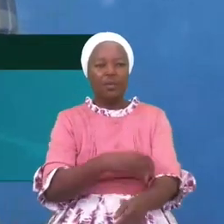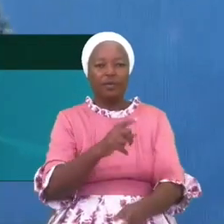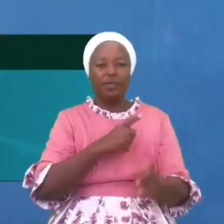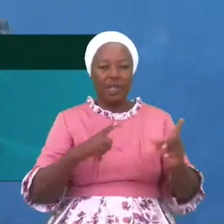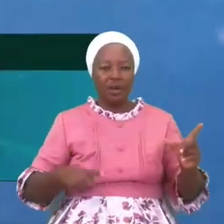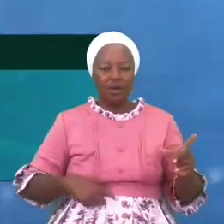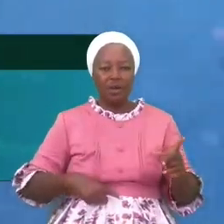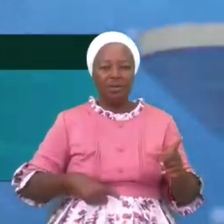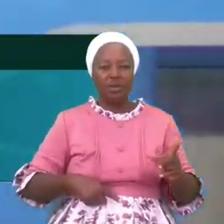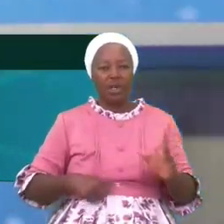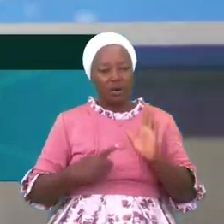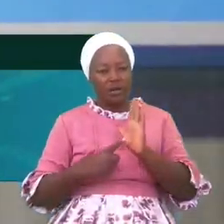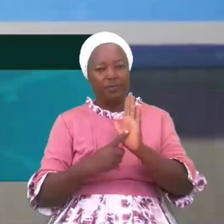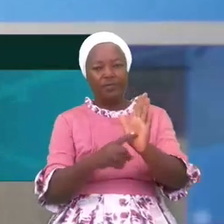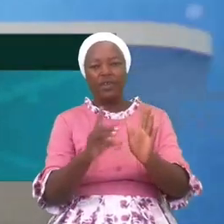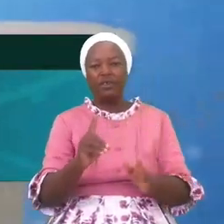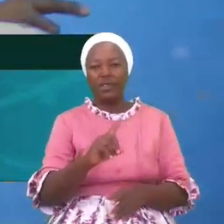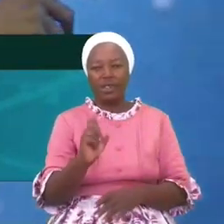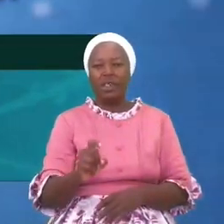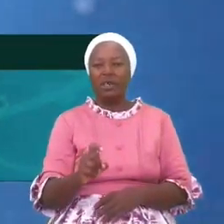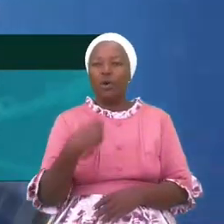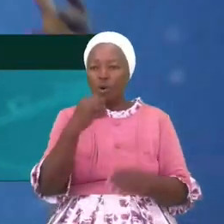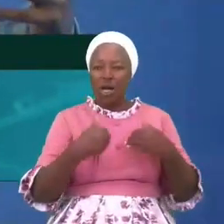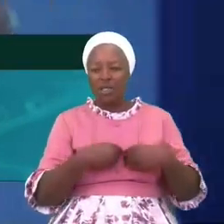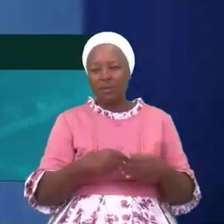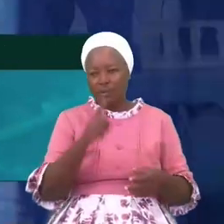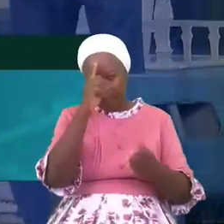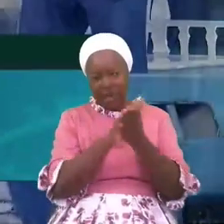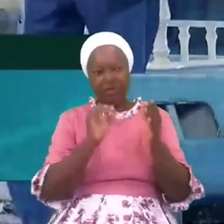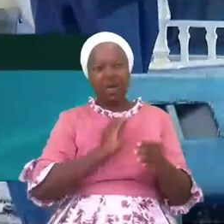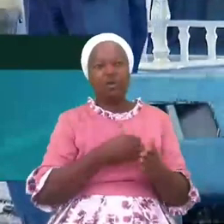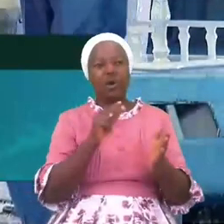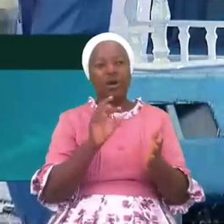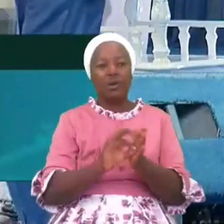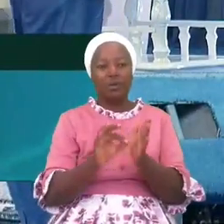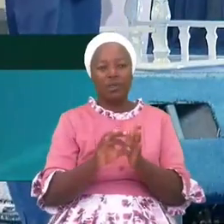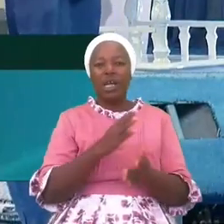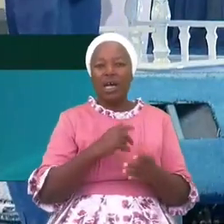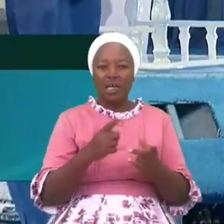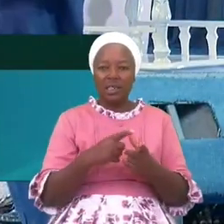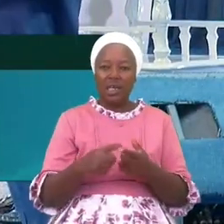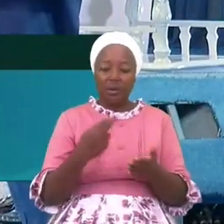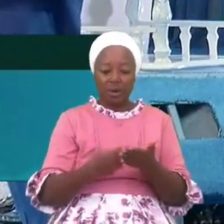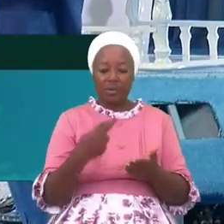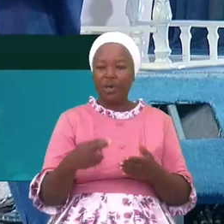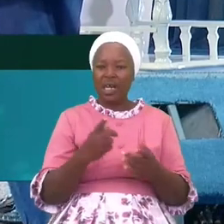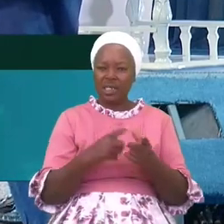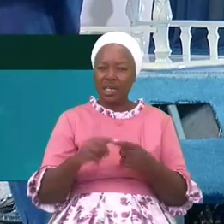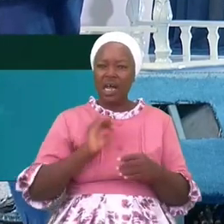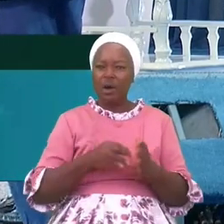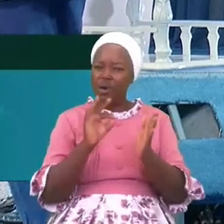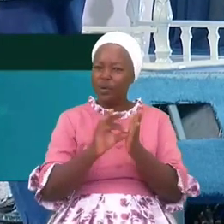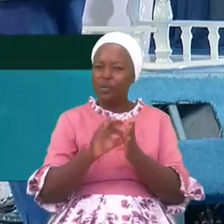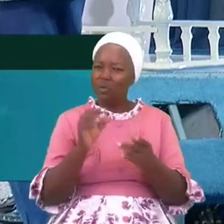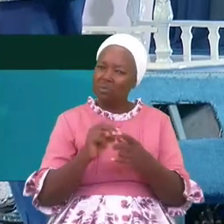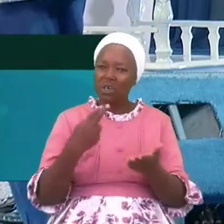our report? Who has believed our report? It says our report. It's not only my report, Isaiah said. It said,